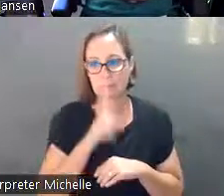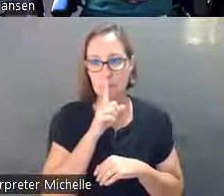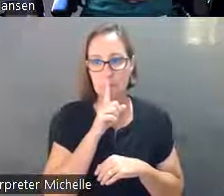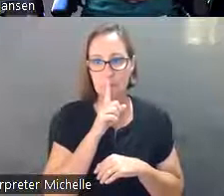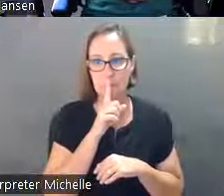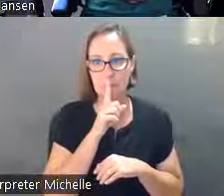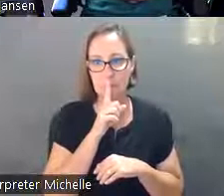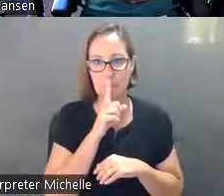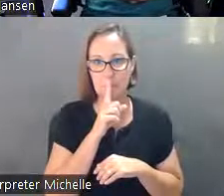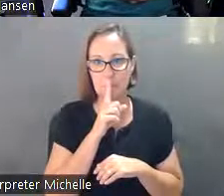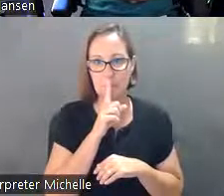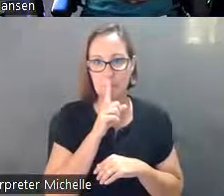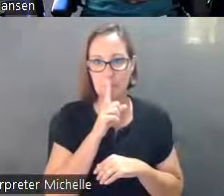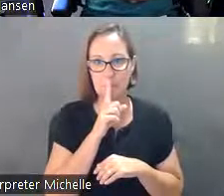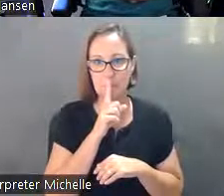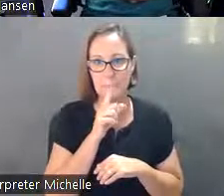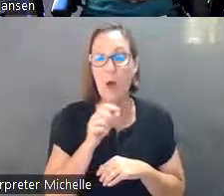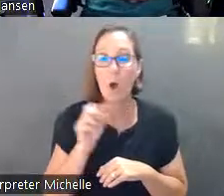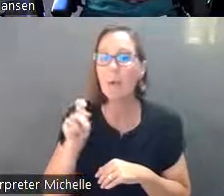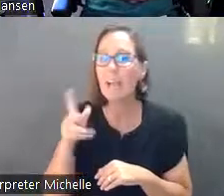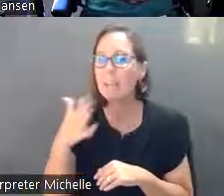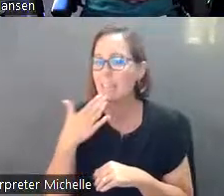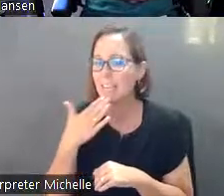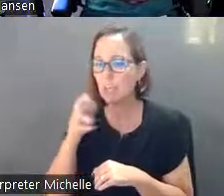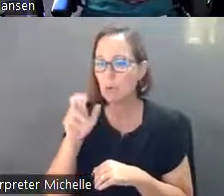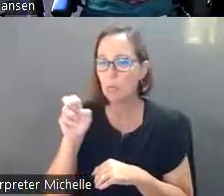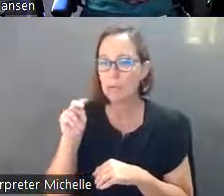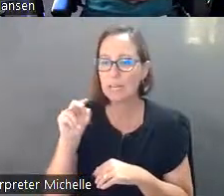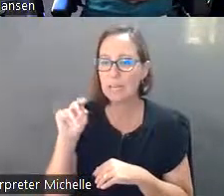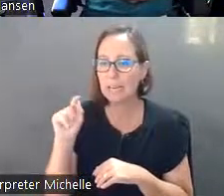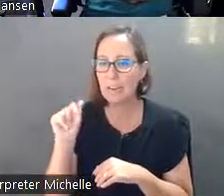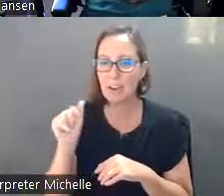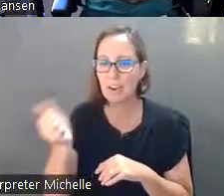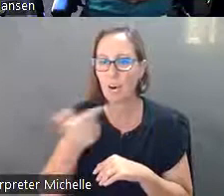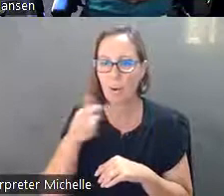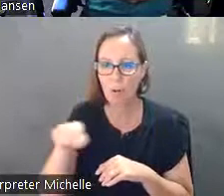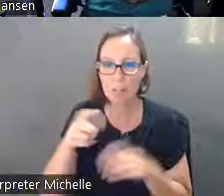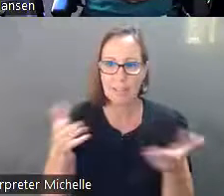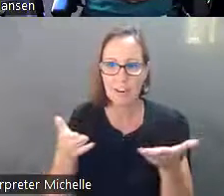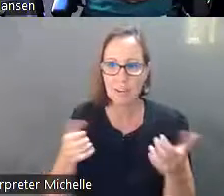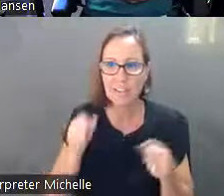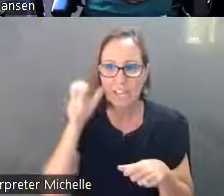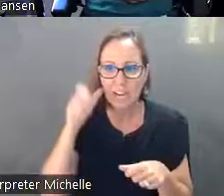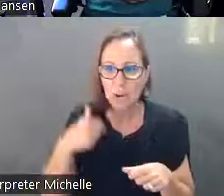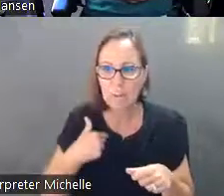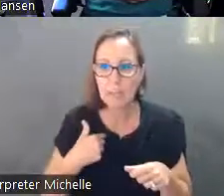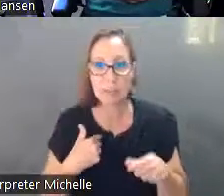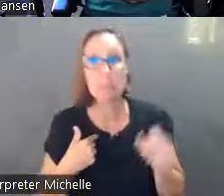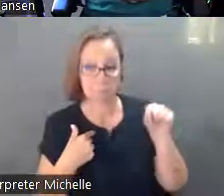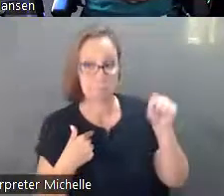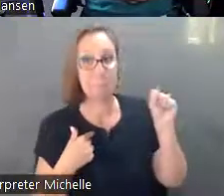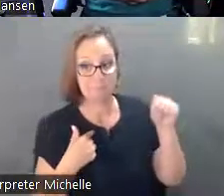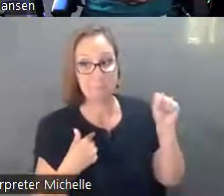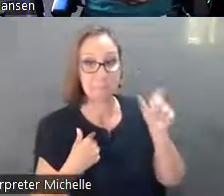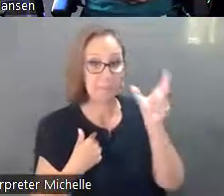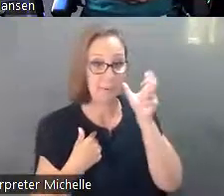Okay. Okay. Thank you, Renita, and all. Can you hear me? Yes, we can hear